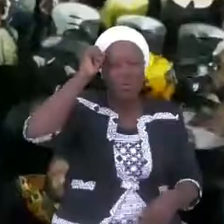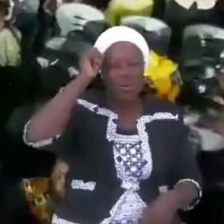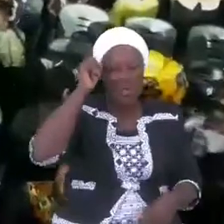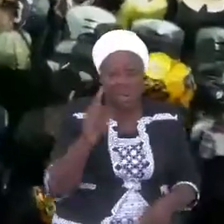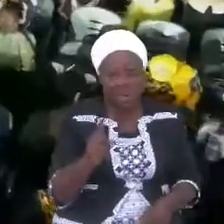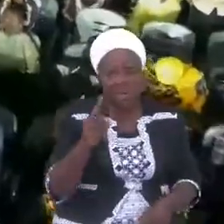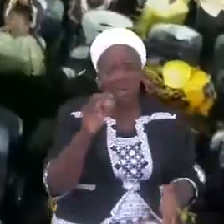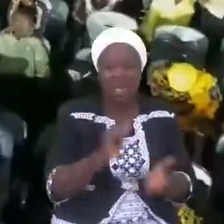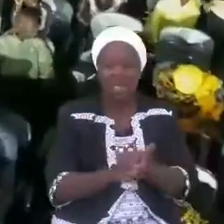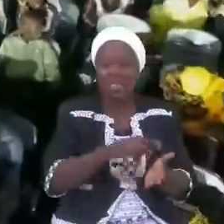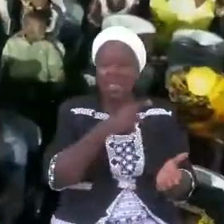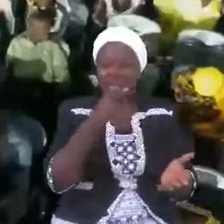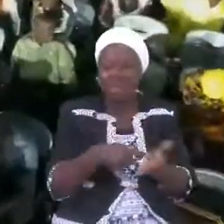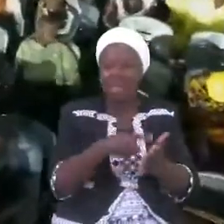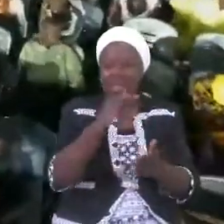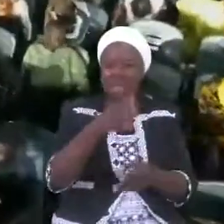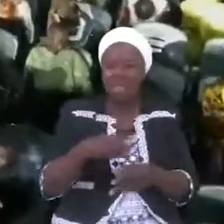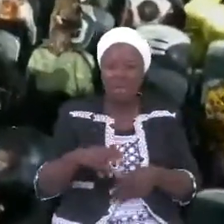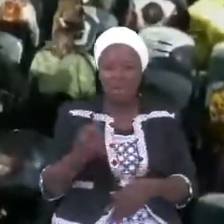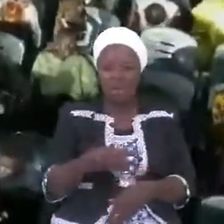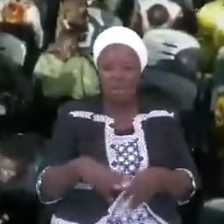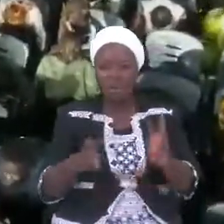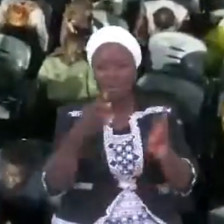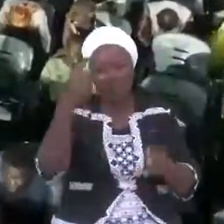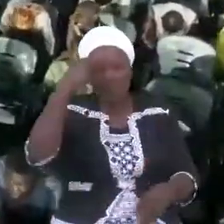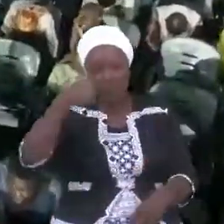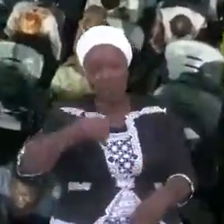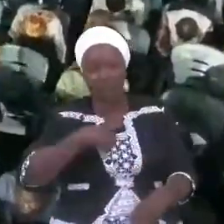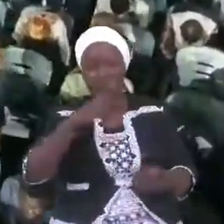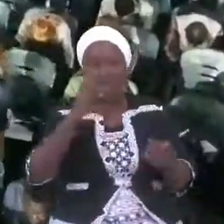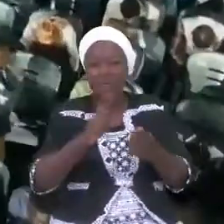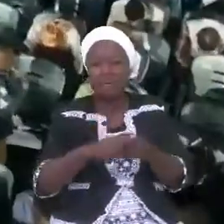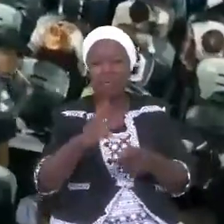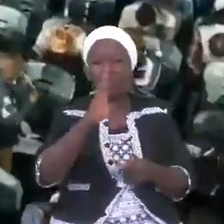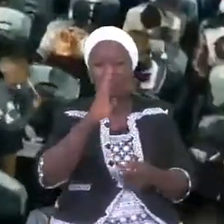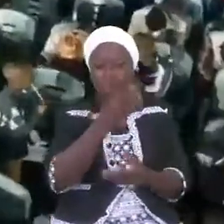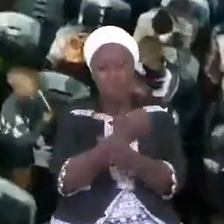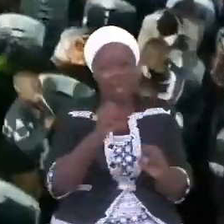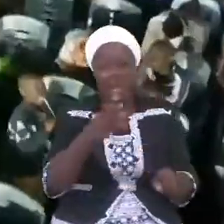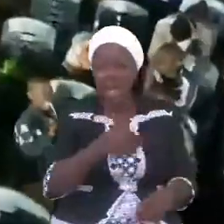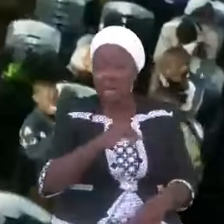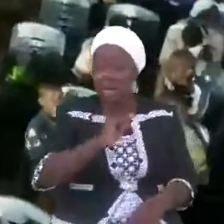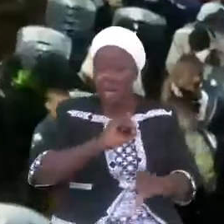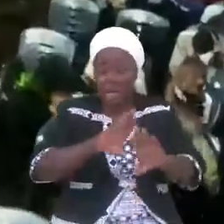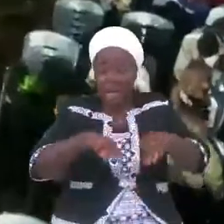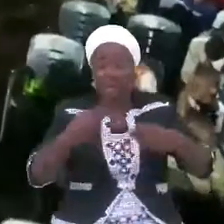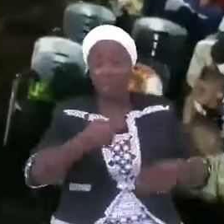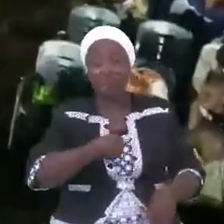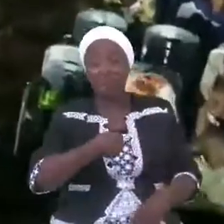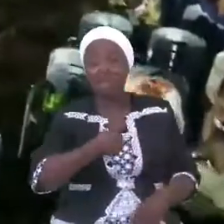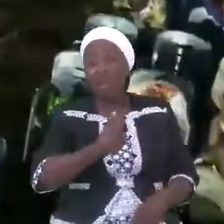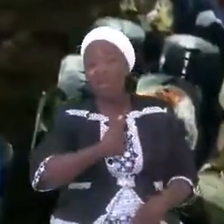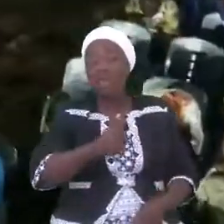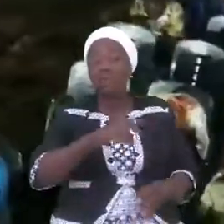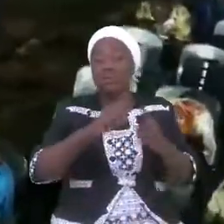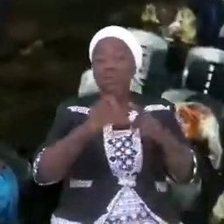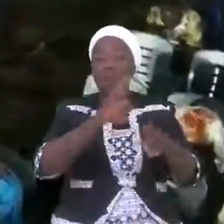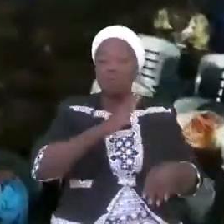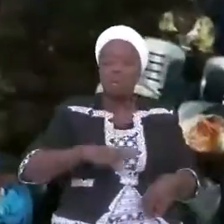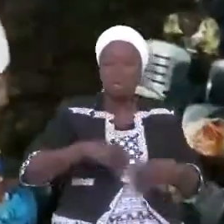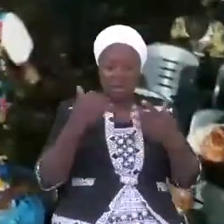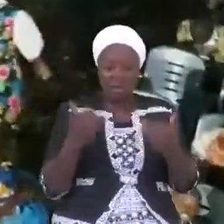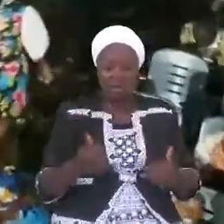only way for me to be saved. And I give myself to Christ